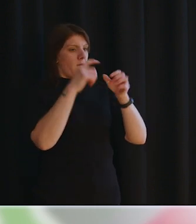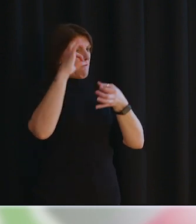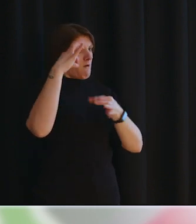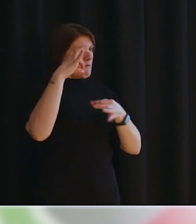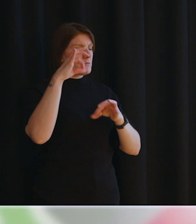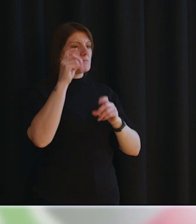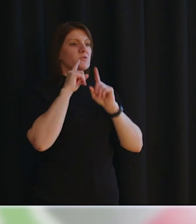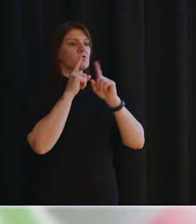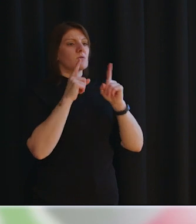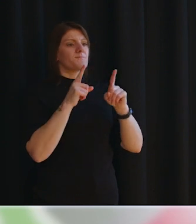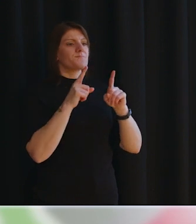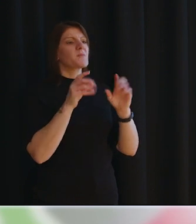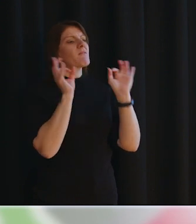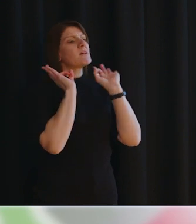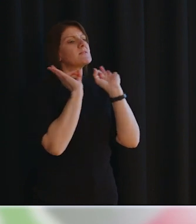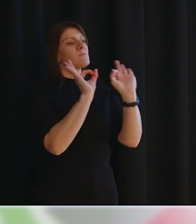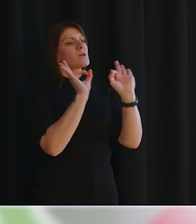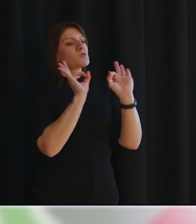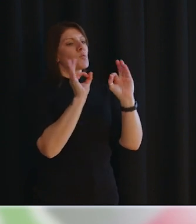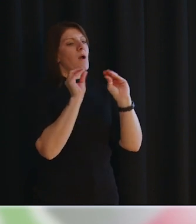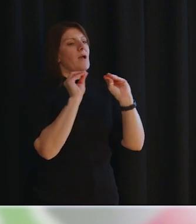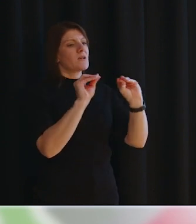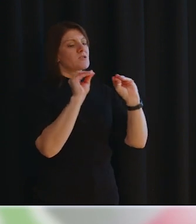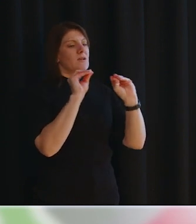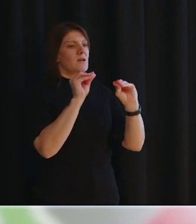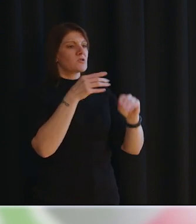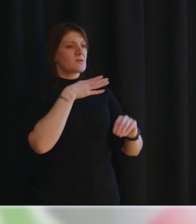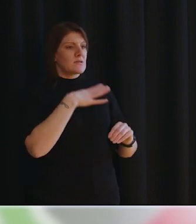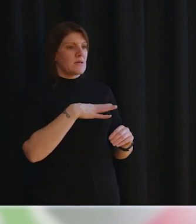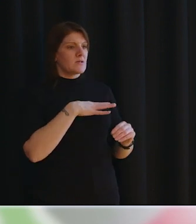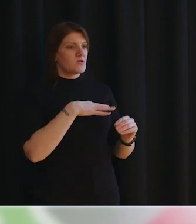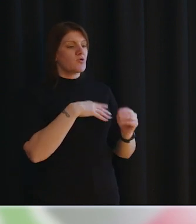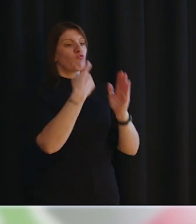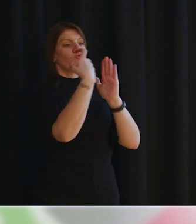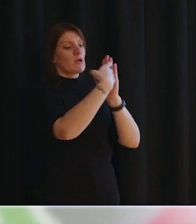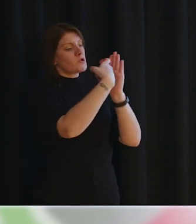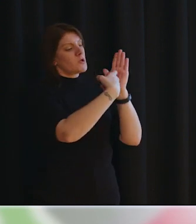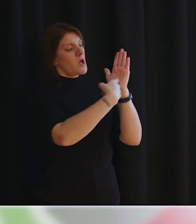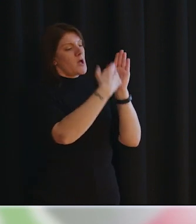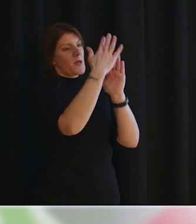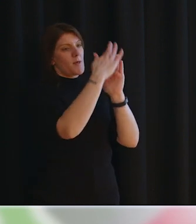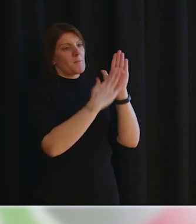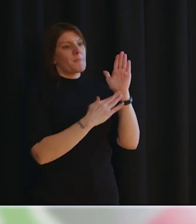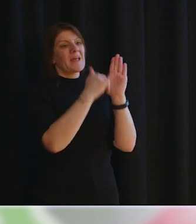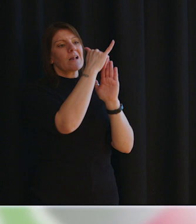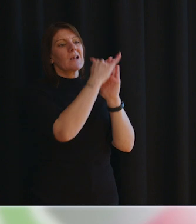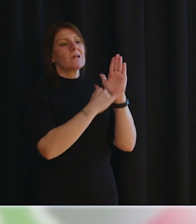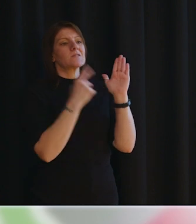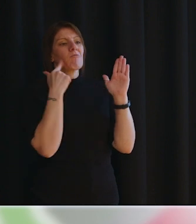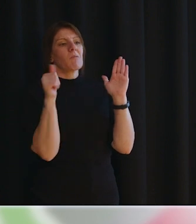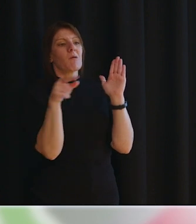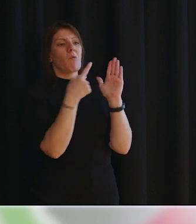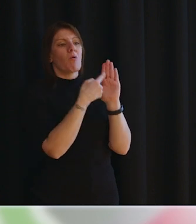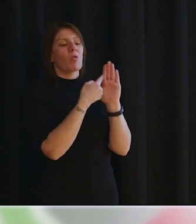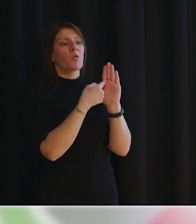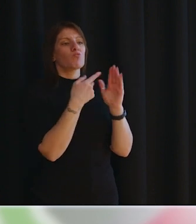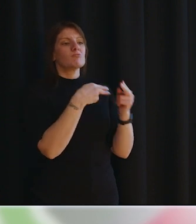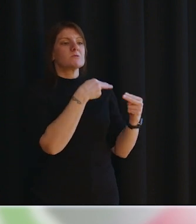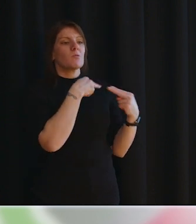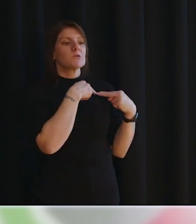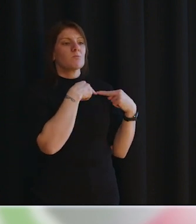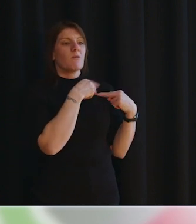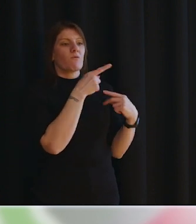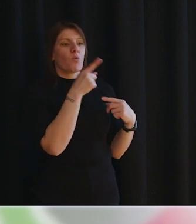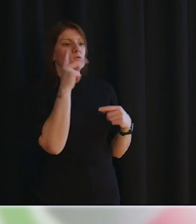They'll have a special educational needs or disability register. So that will have a list of people that they are responsible for watching